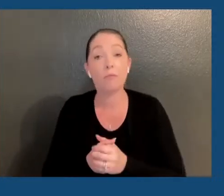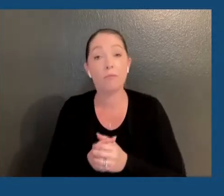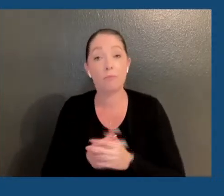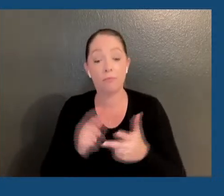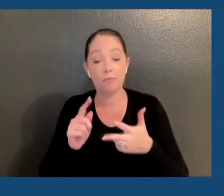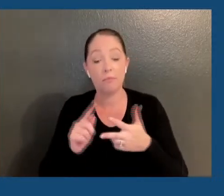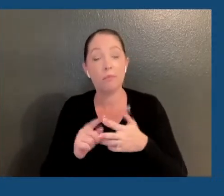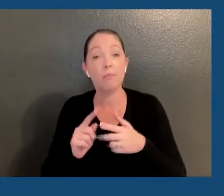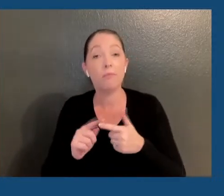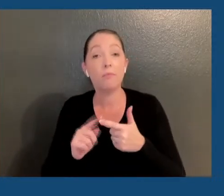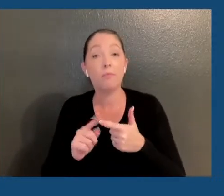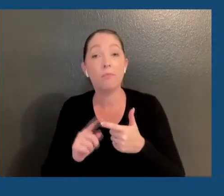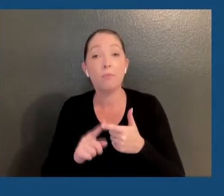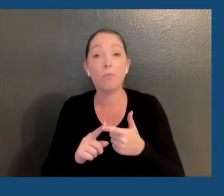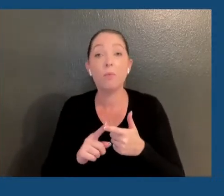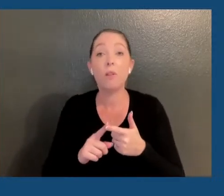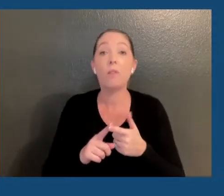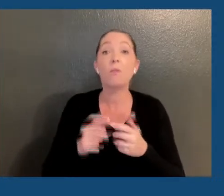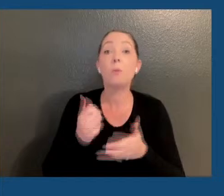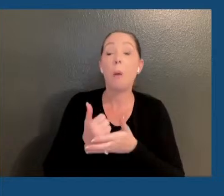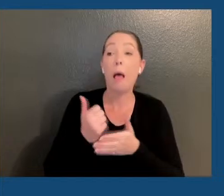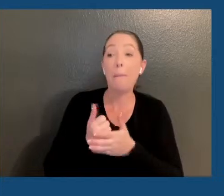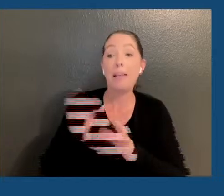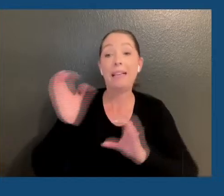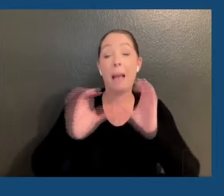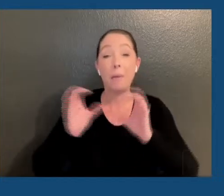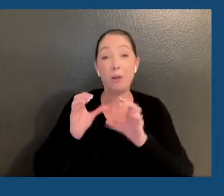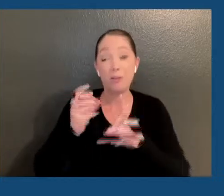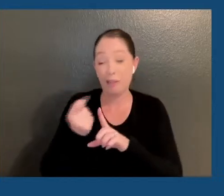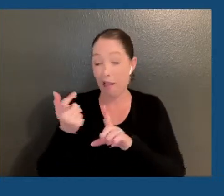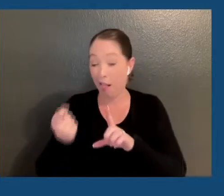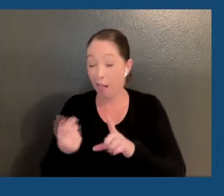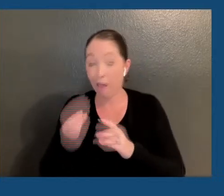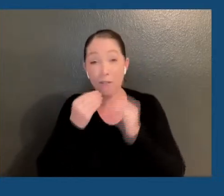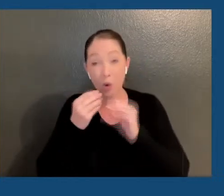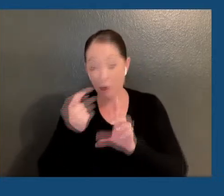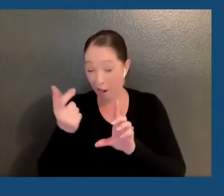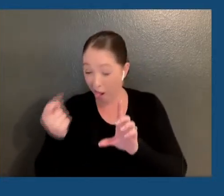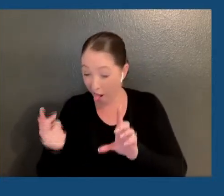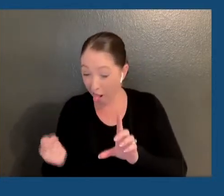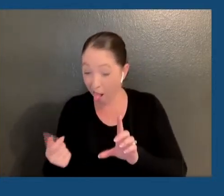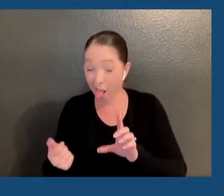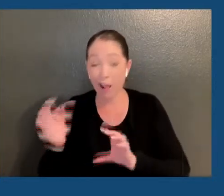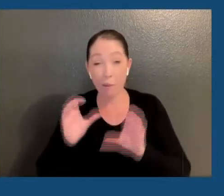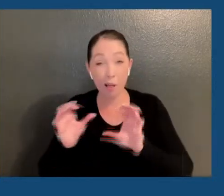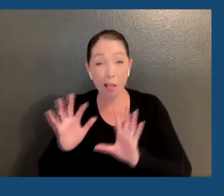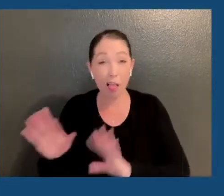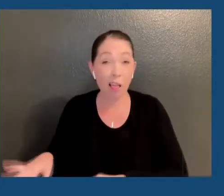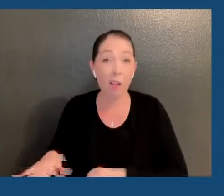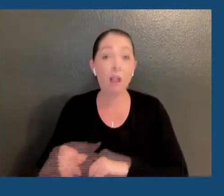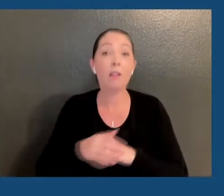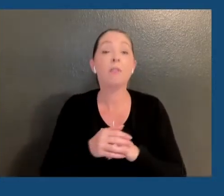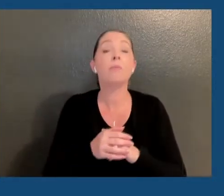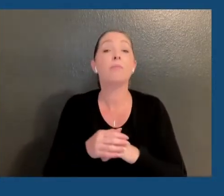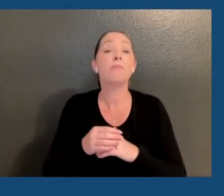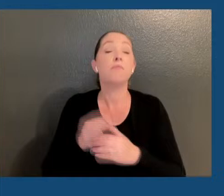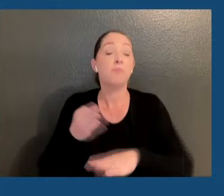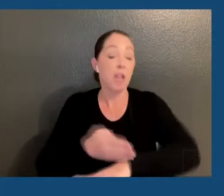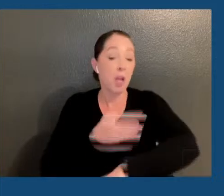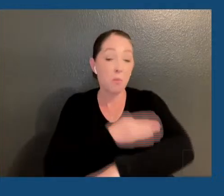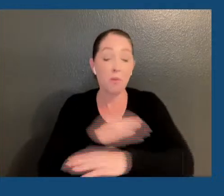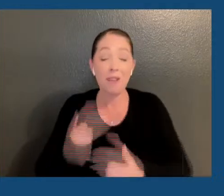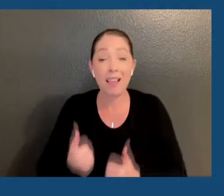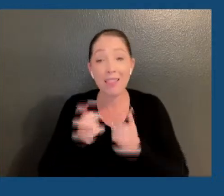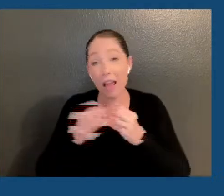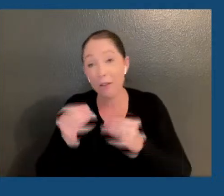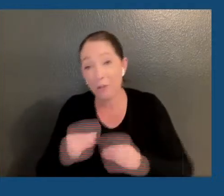PFAS chemicals out of our food, improving short-term weather forecasting to protect life and property,